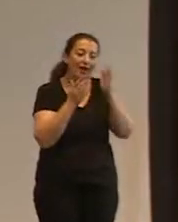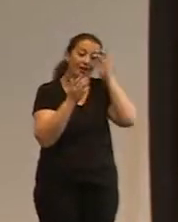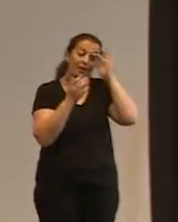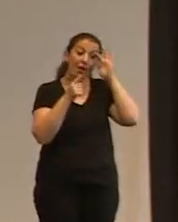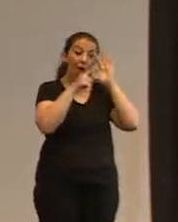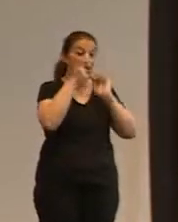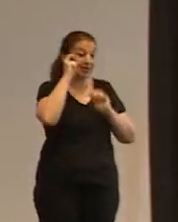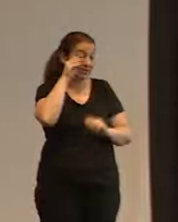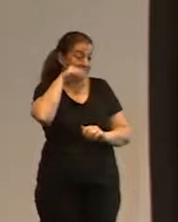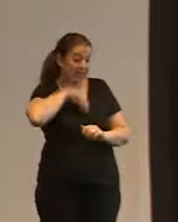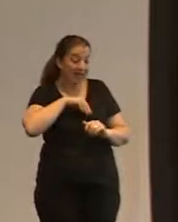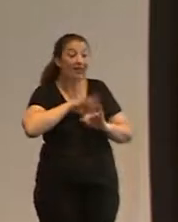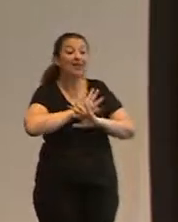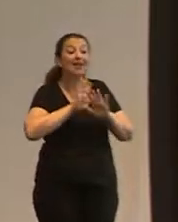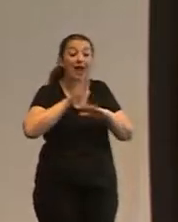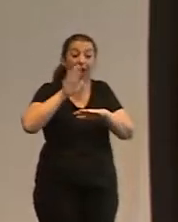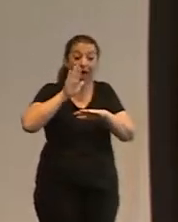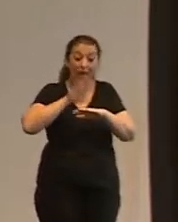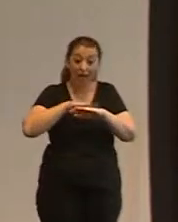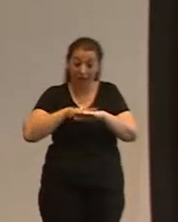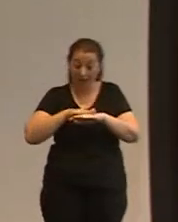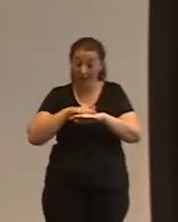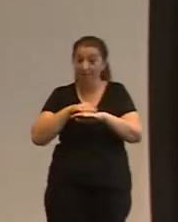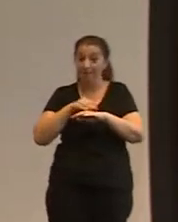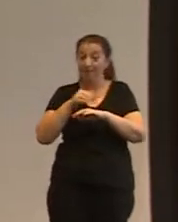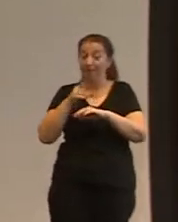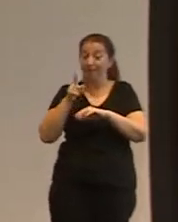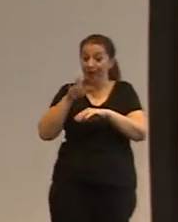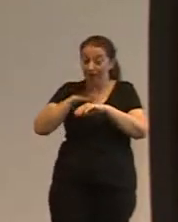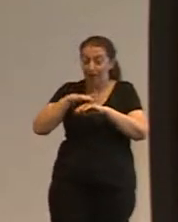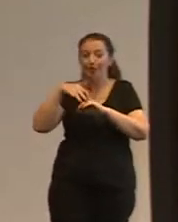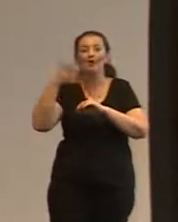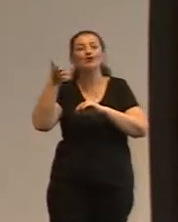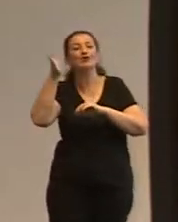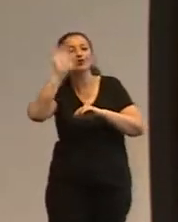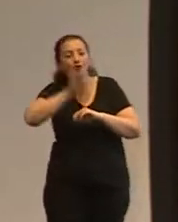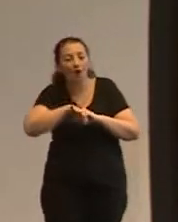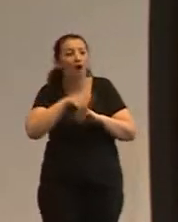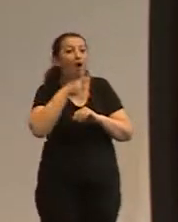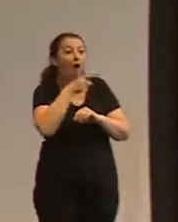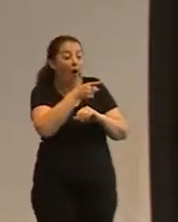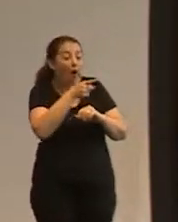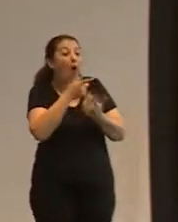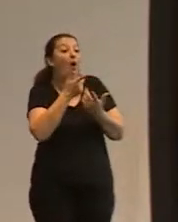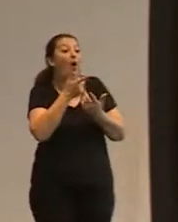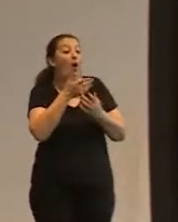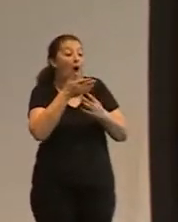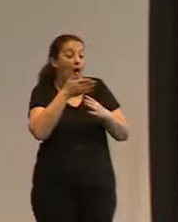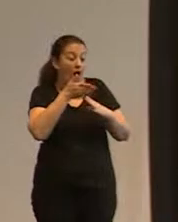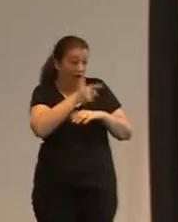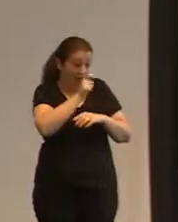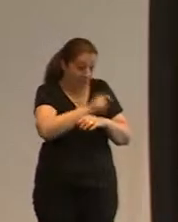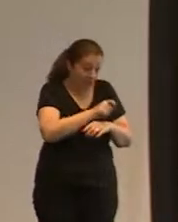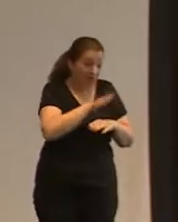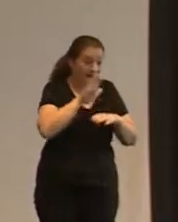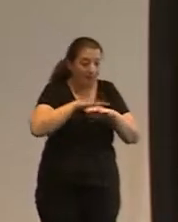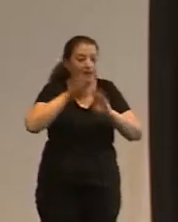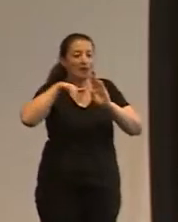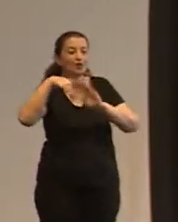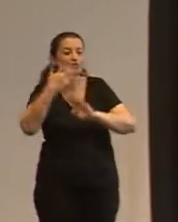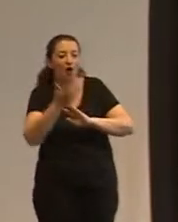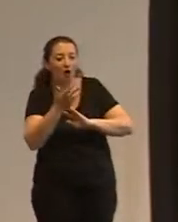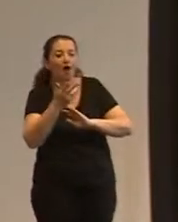be tried enough times so we have deduction on top of induction this is how reform and